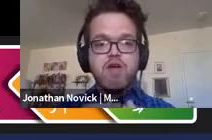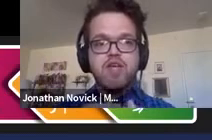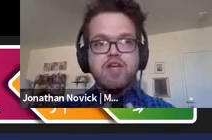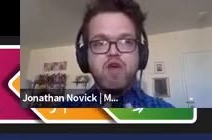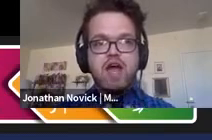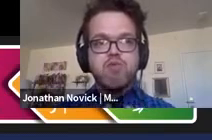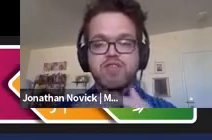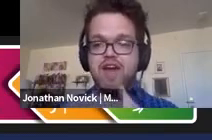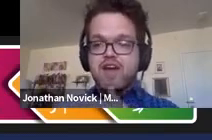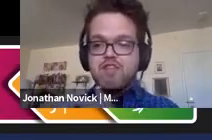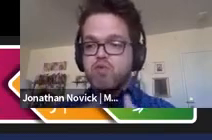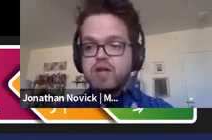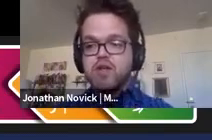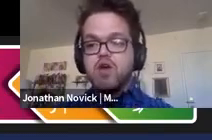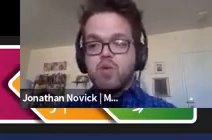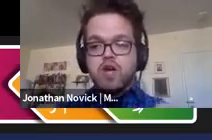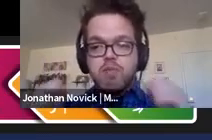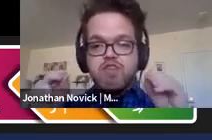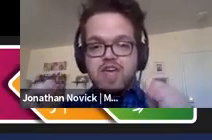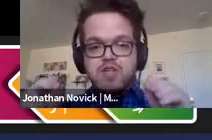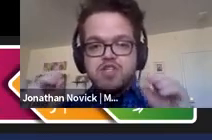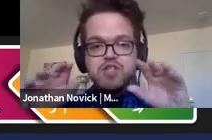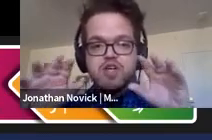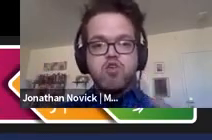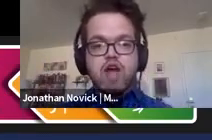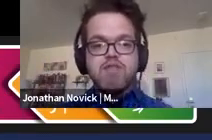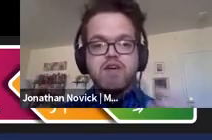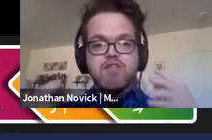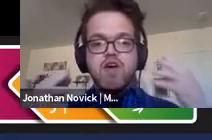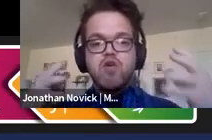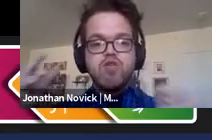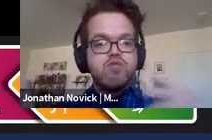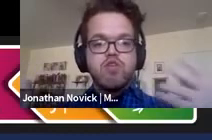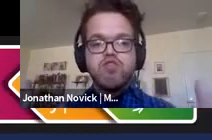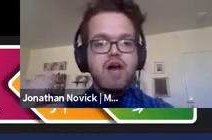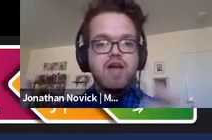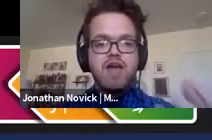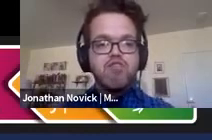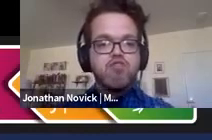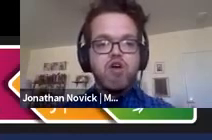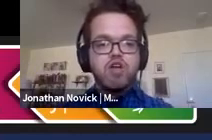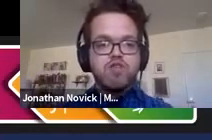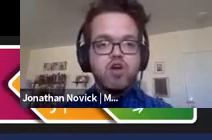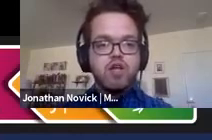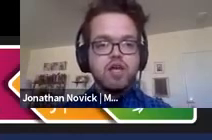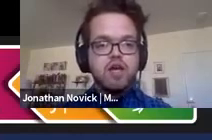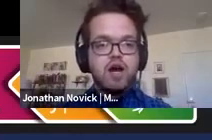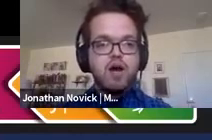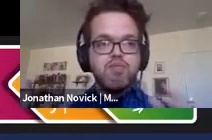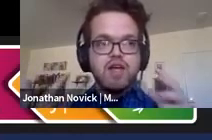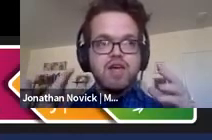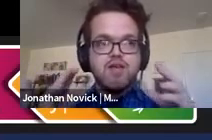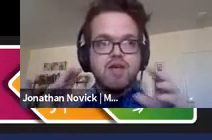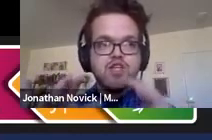it primarily interacts with text that's written. When it comes to images and graphics, there's not AI strong enough currently